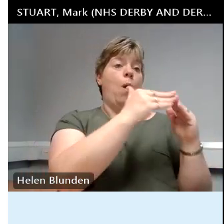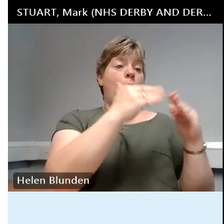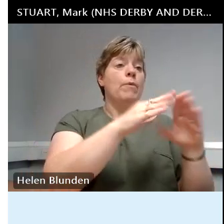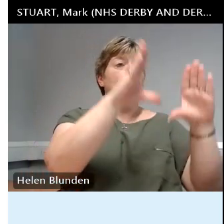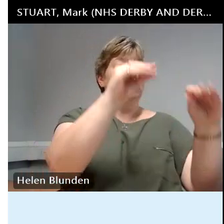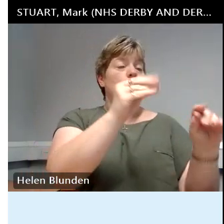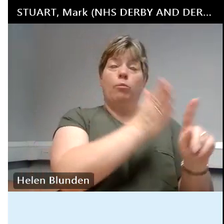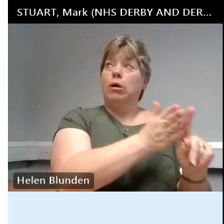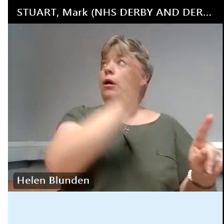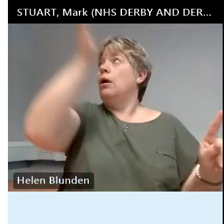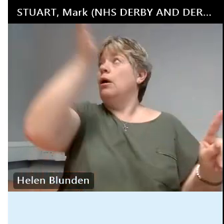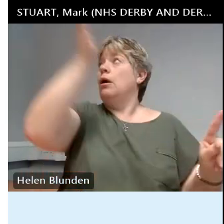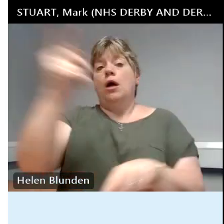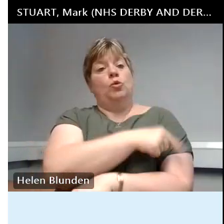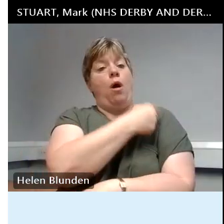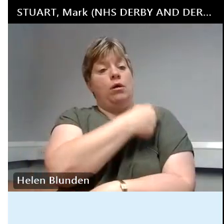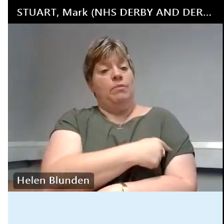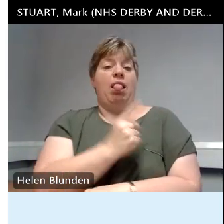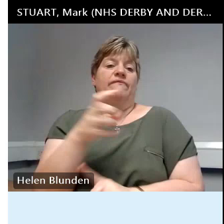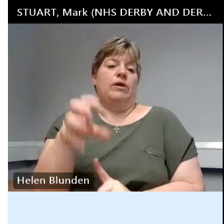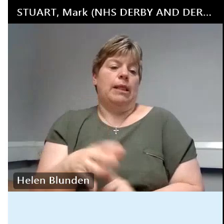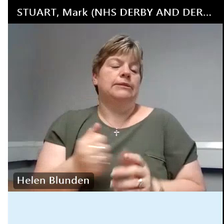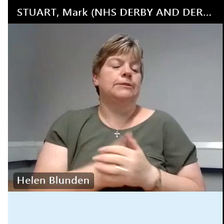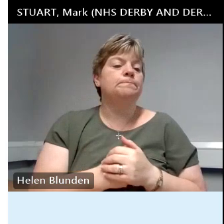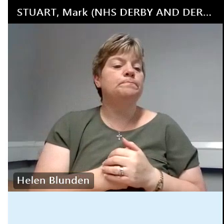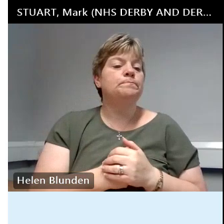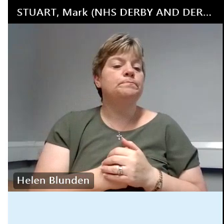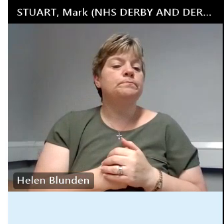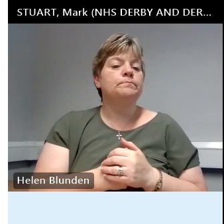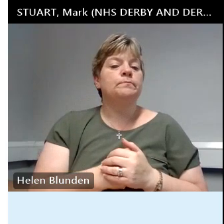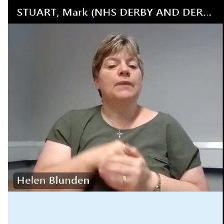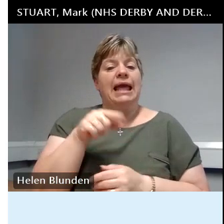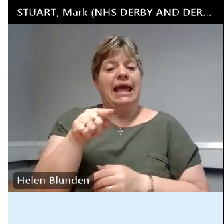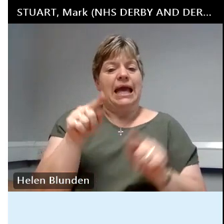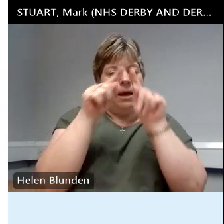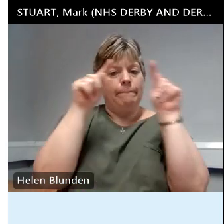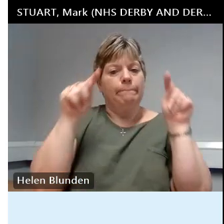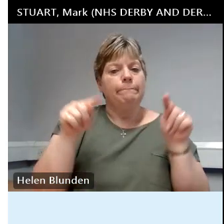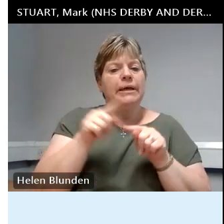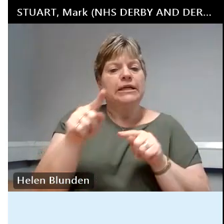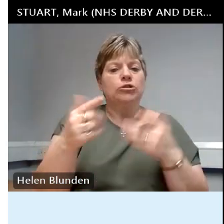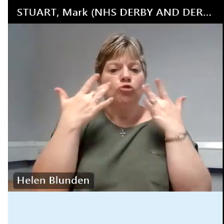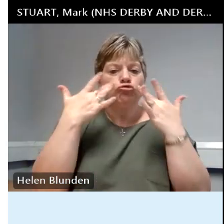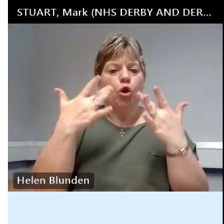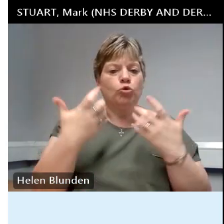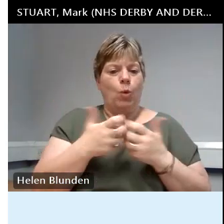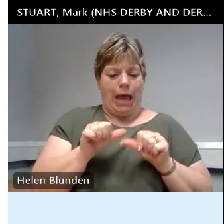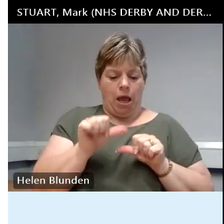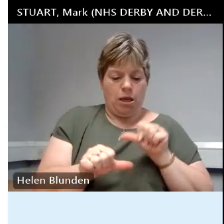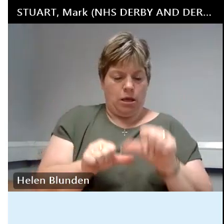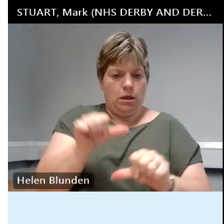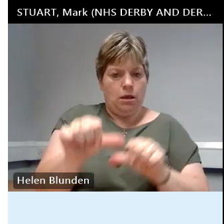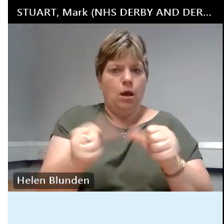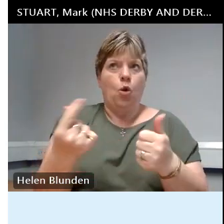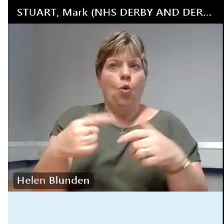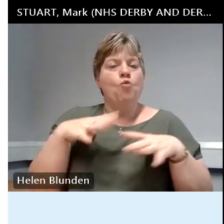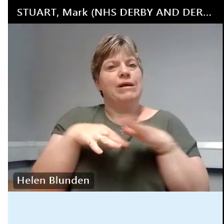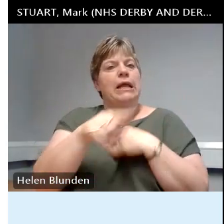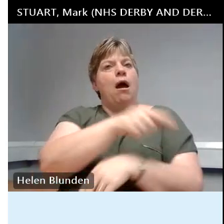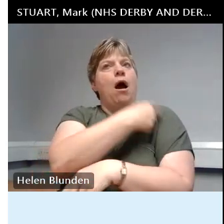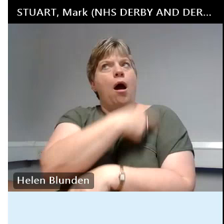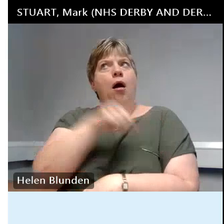that trip to hospital in the first place. And there's just a little picture here that sort of shows you the journey for patients that are in hospital that might